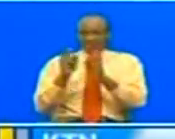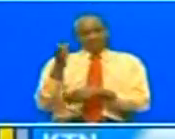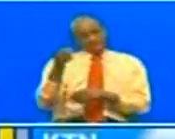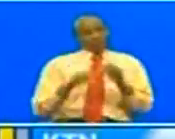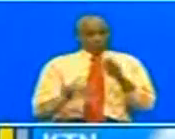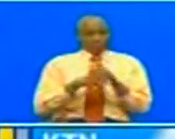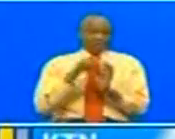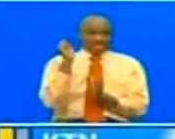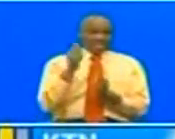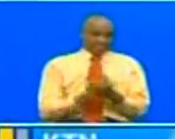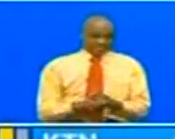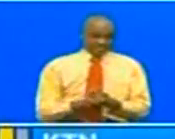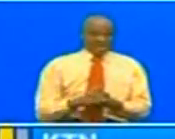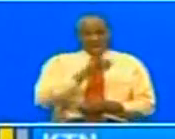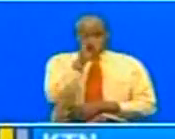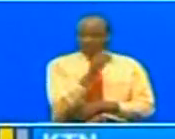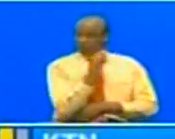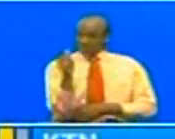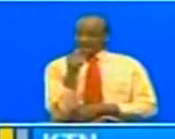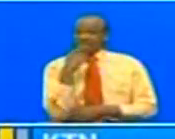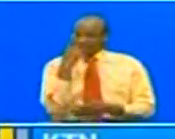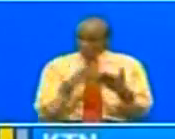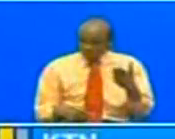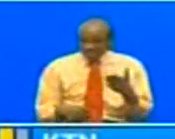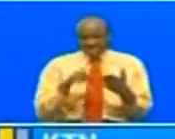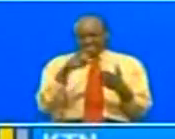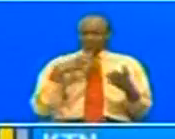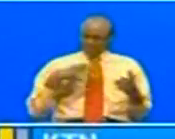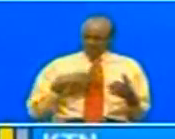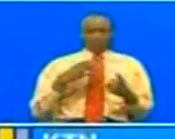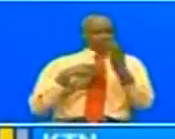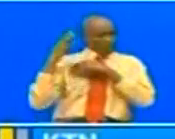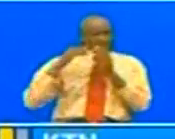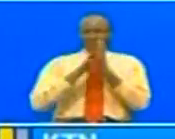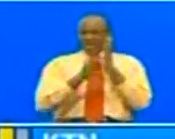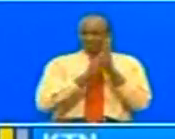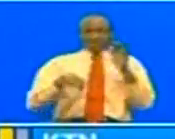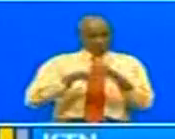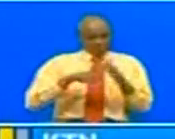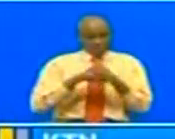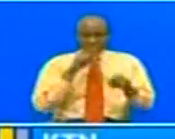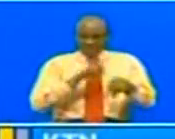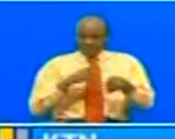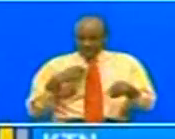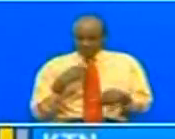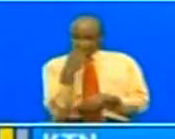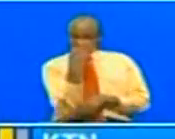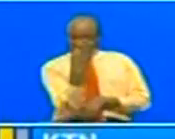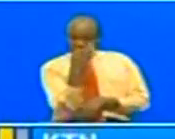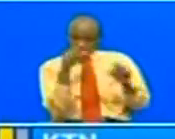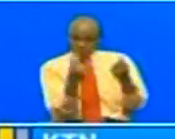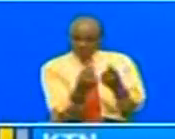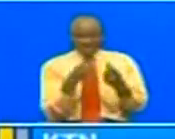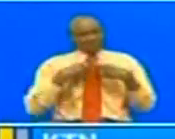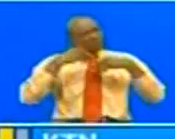football here in the country. And as Hassan Juma reports now, the legends' observation comes after the recent national under-23 3-0